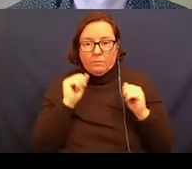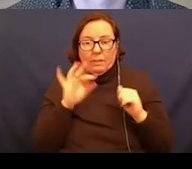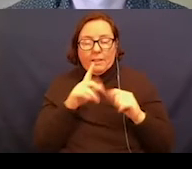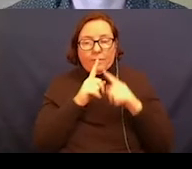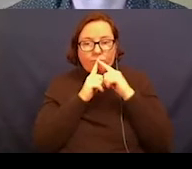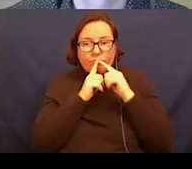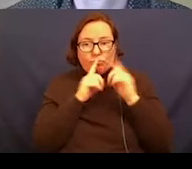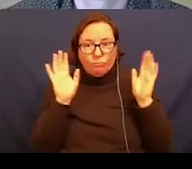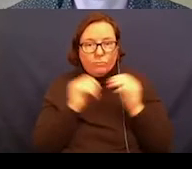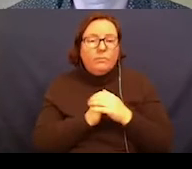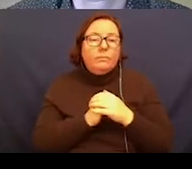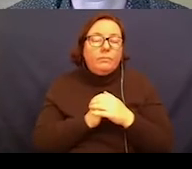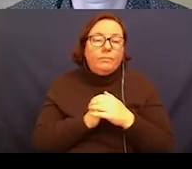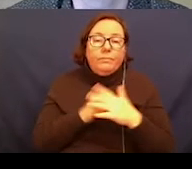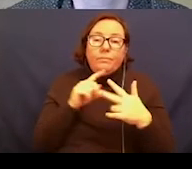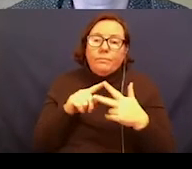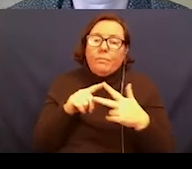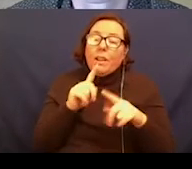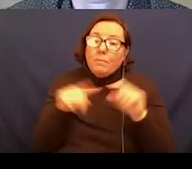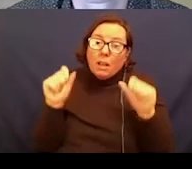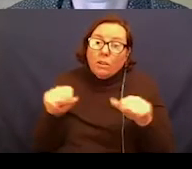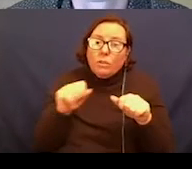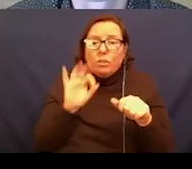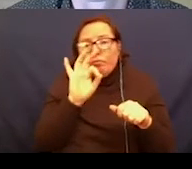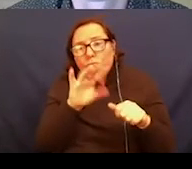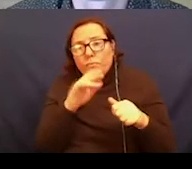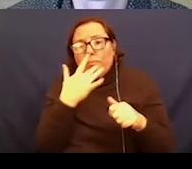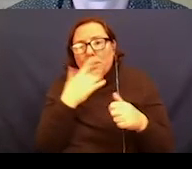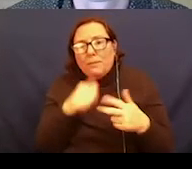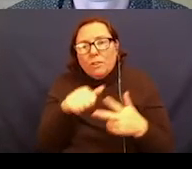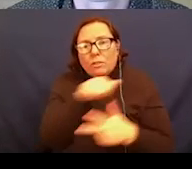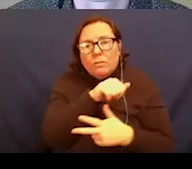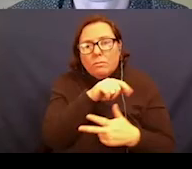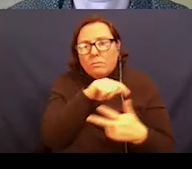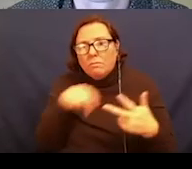The program also has 2 optional products.